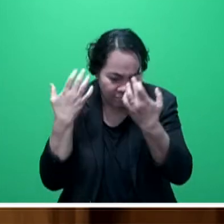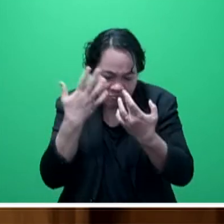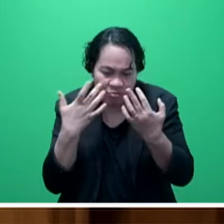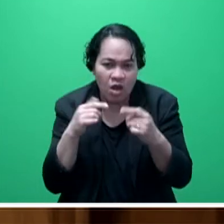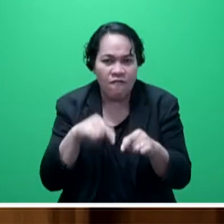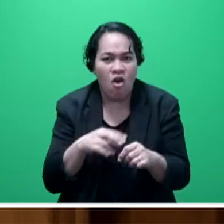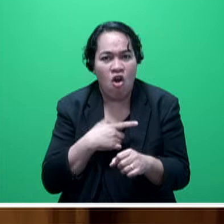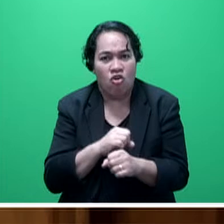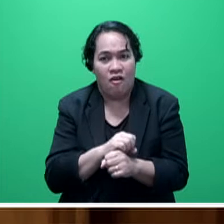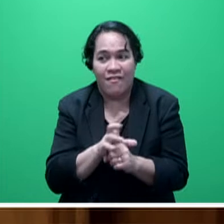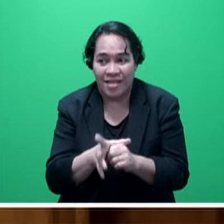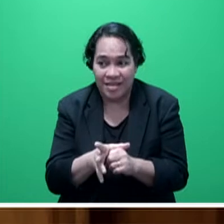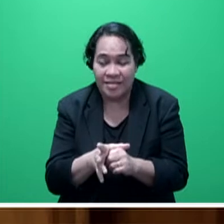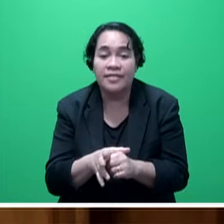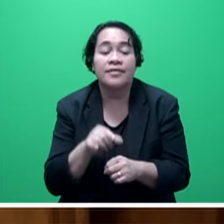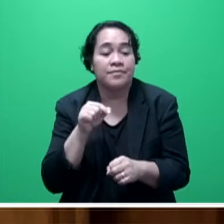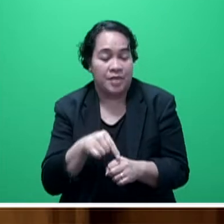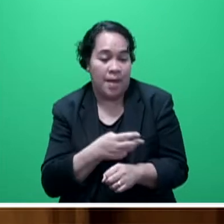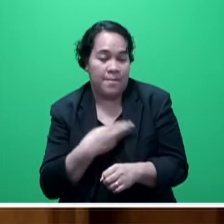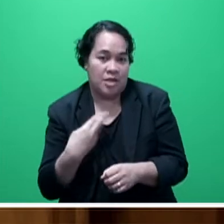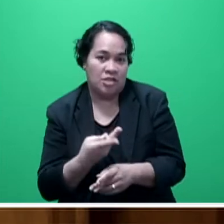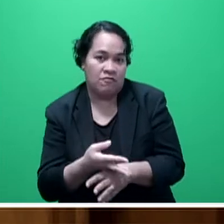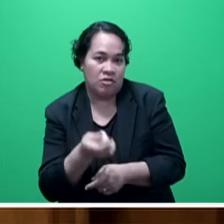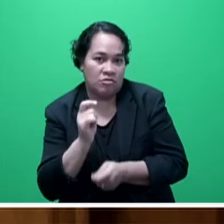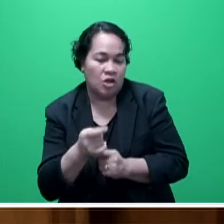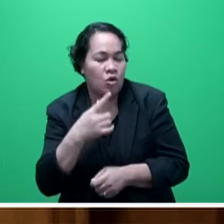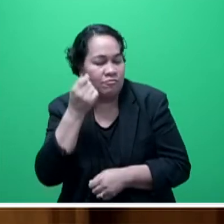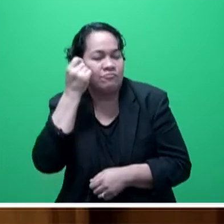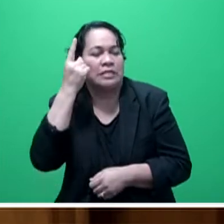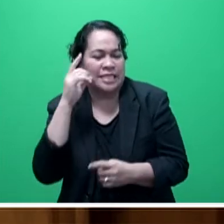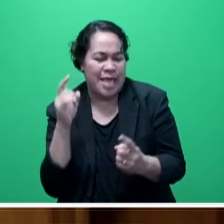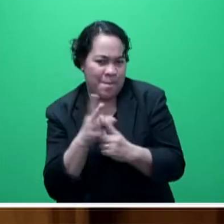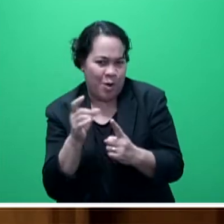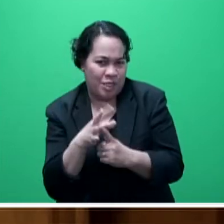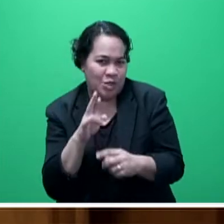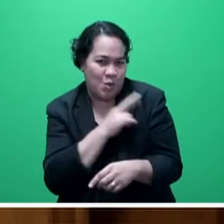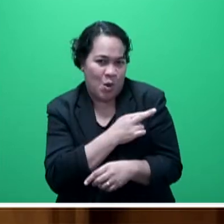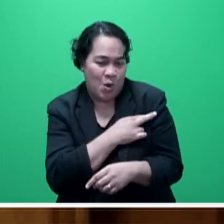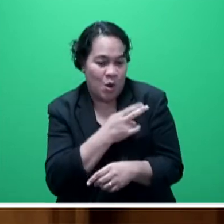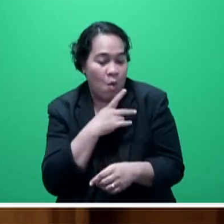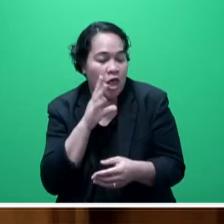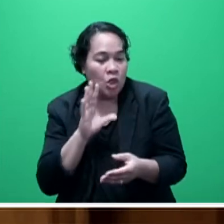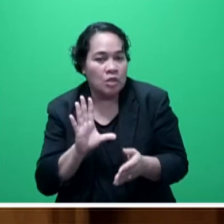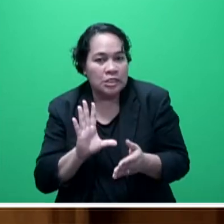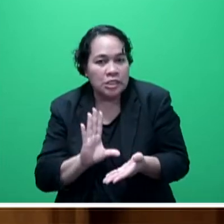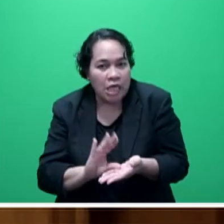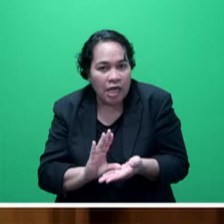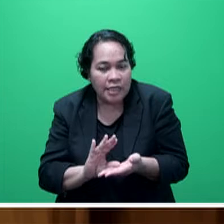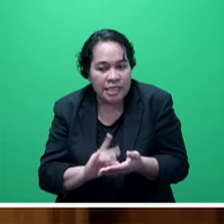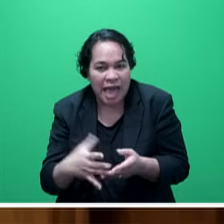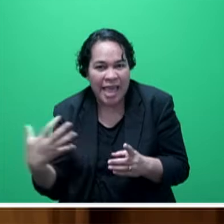COVID-19, the Ministry of Fisheries recognizes the important role it plays to cushion the impacts of this